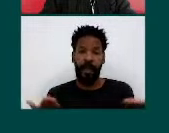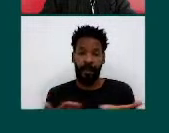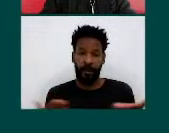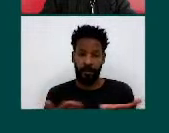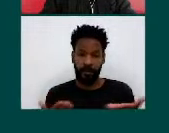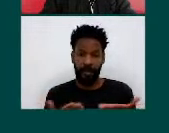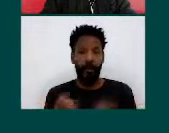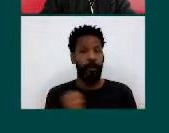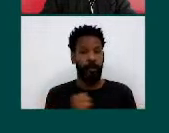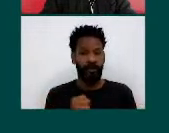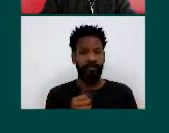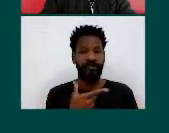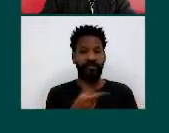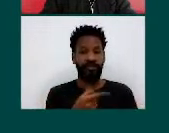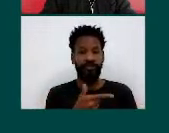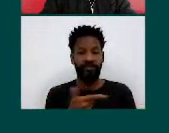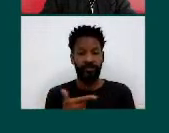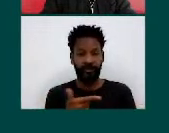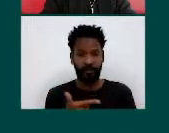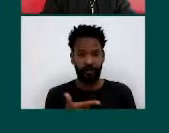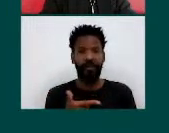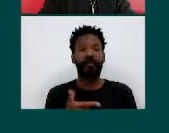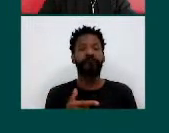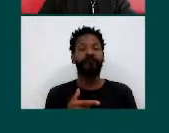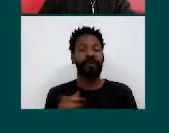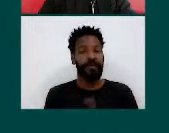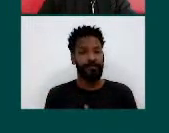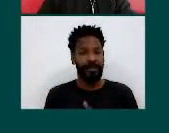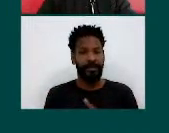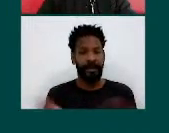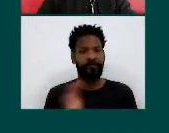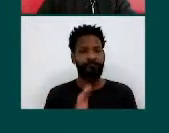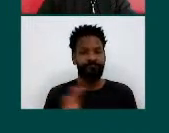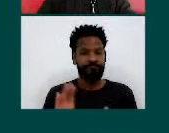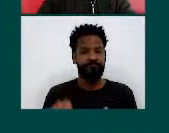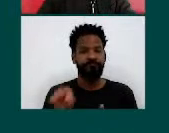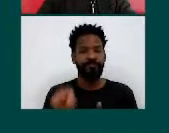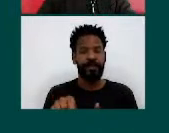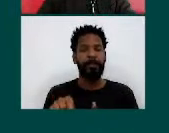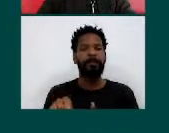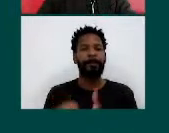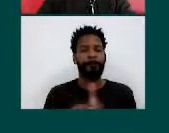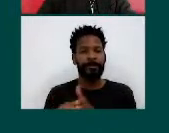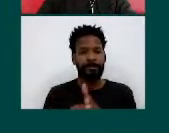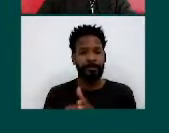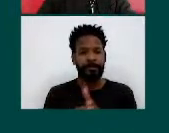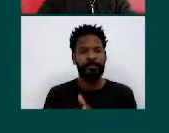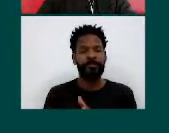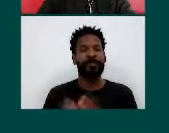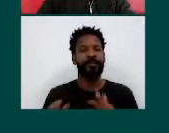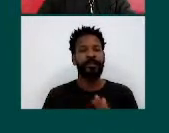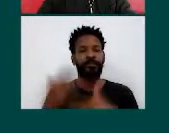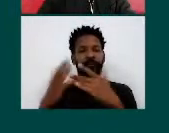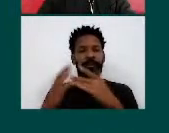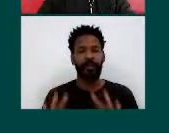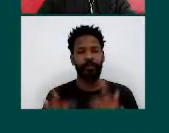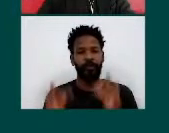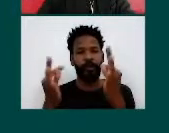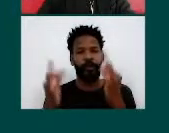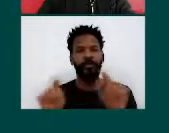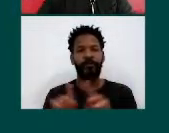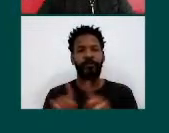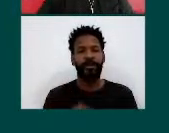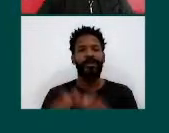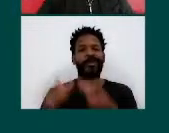this year will bring 62 million of reais for the